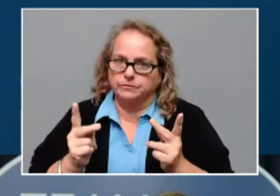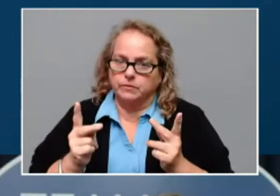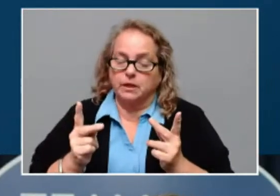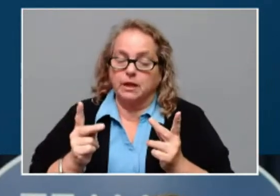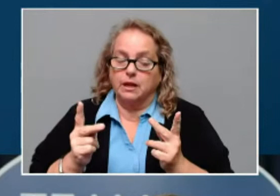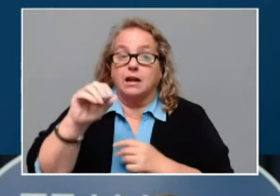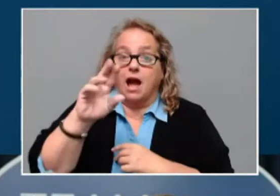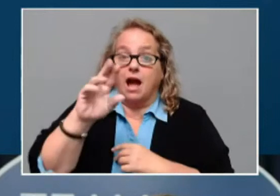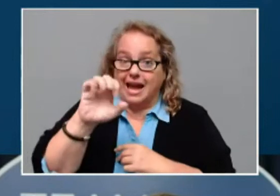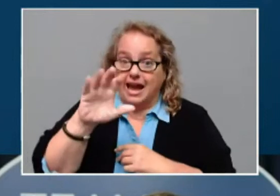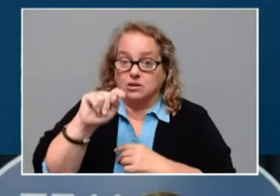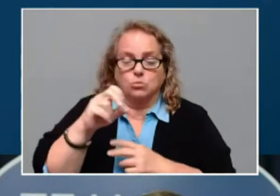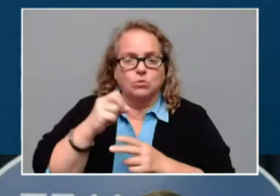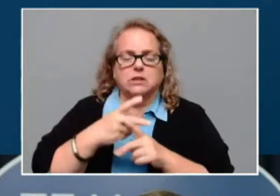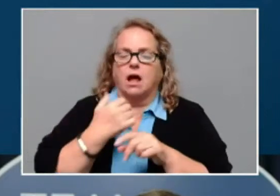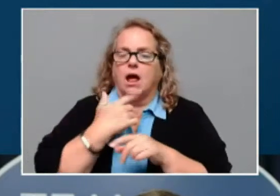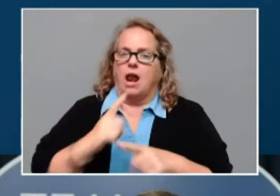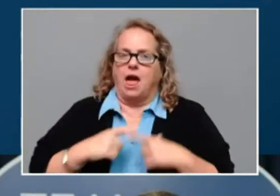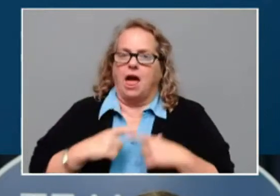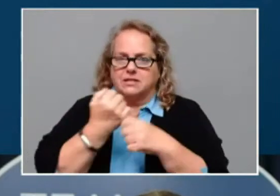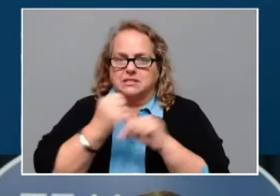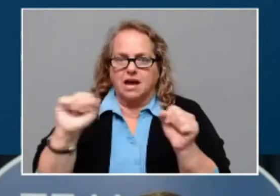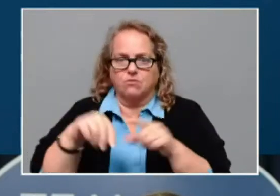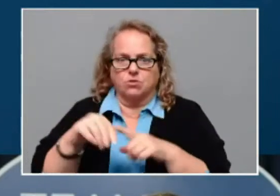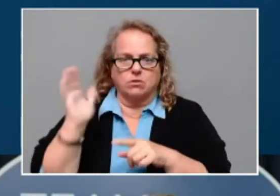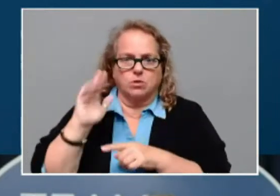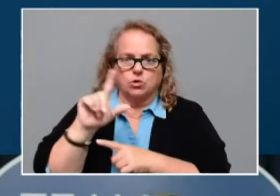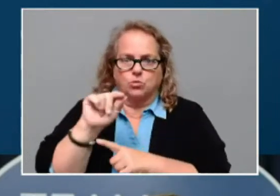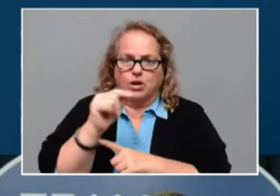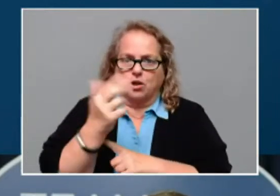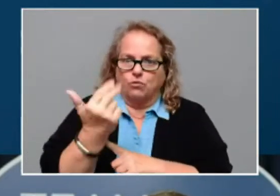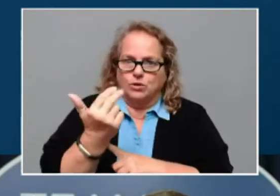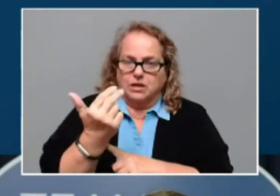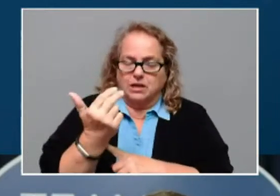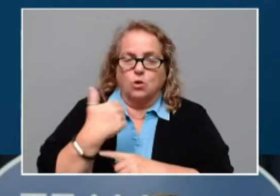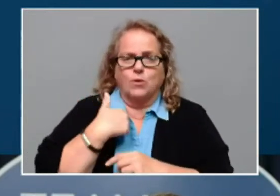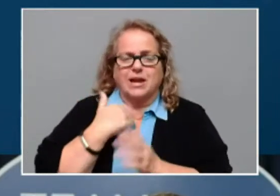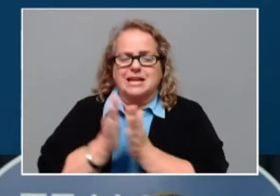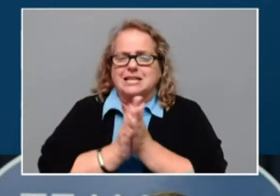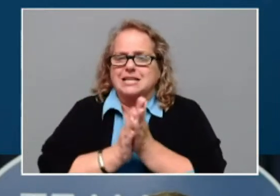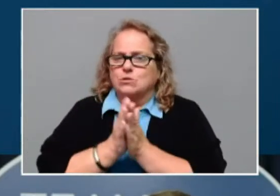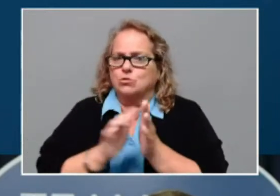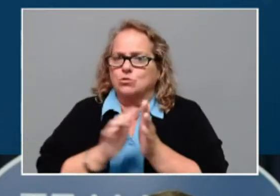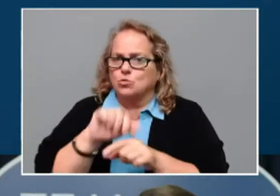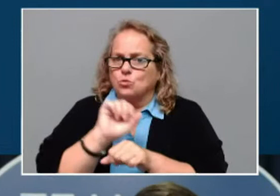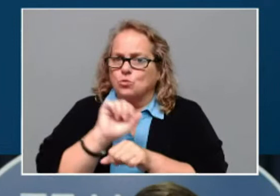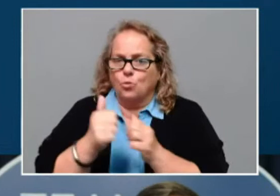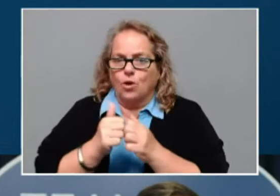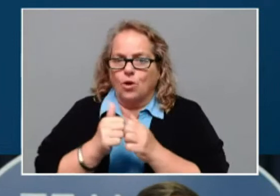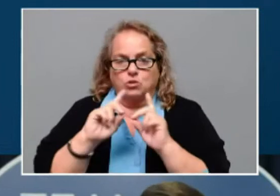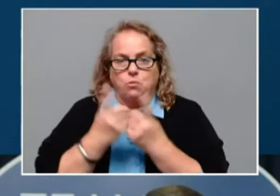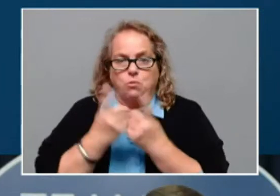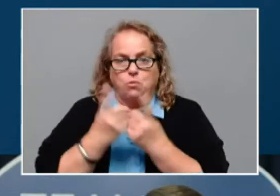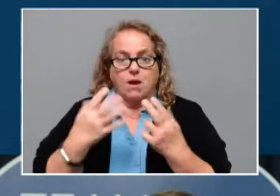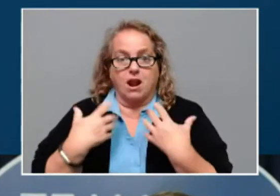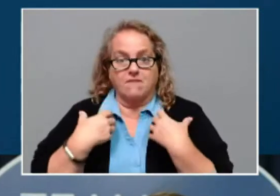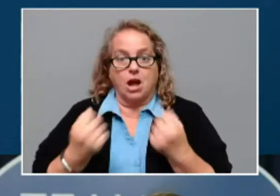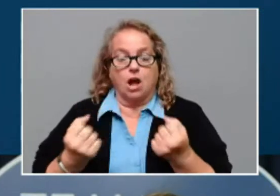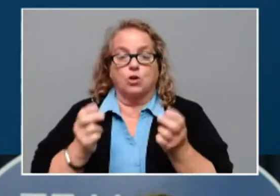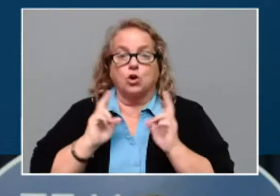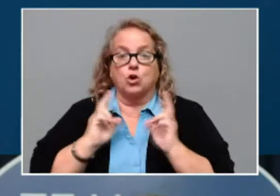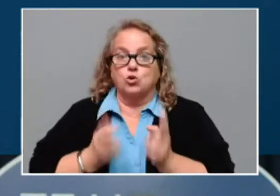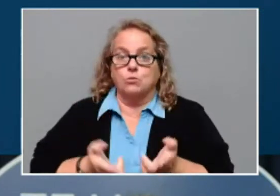And we're eager to work with the U.S. Department of Health and Human Services to bring it back and make sure all Kentuckians can easily access